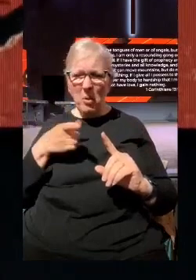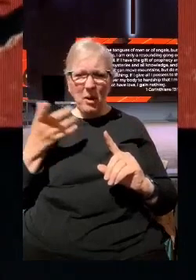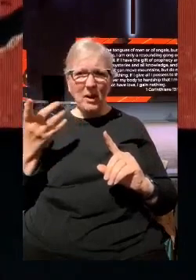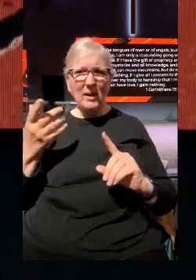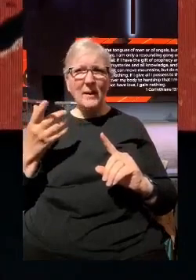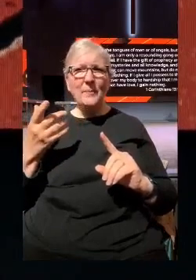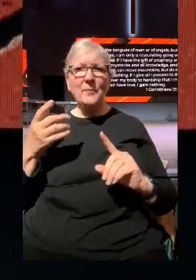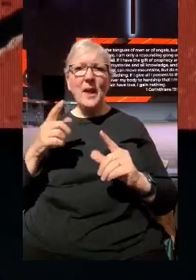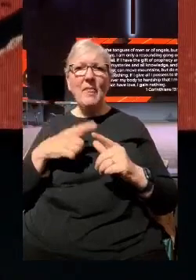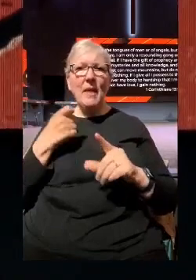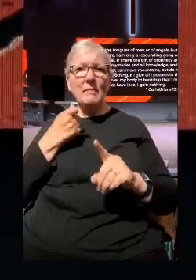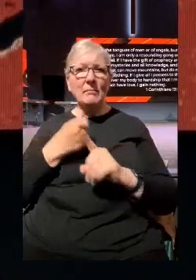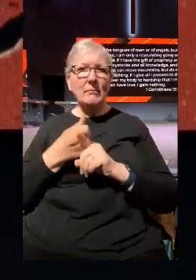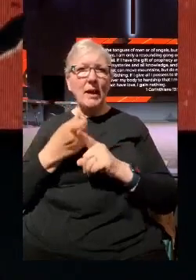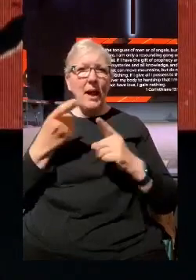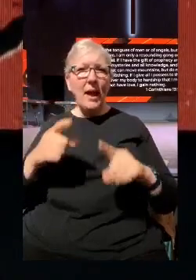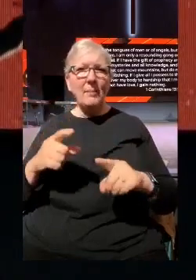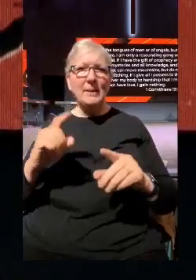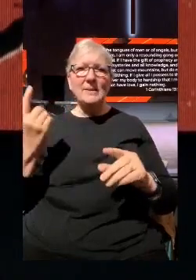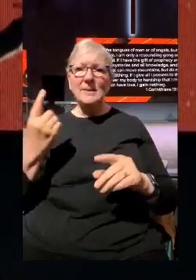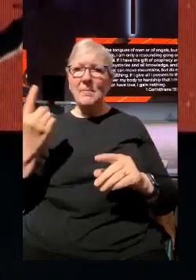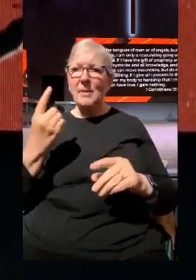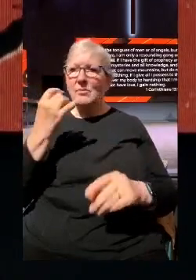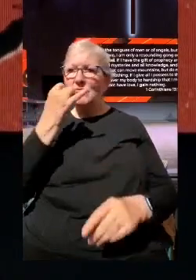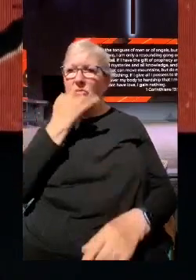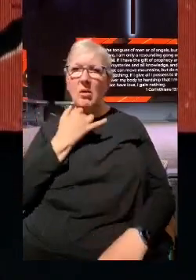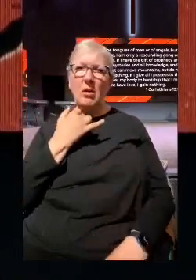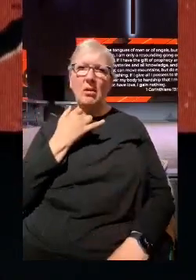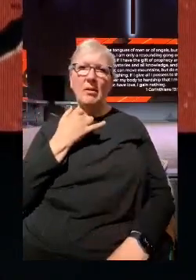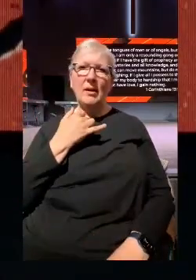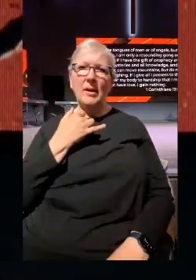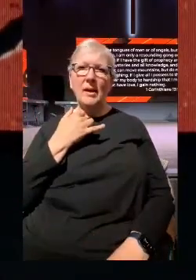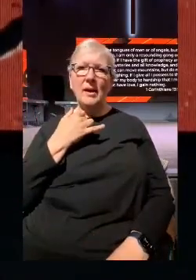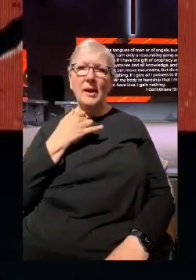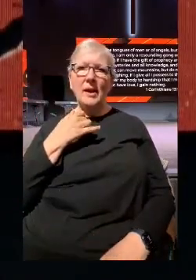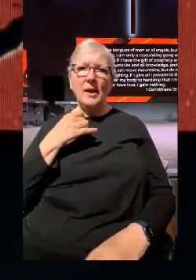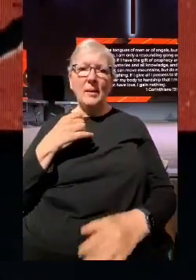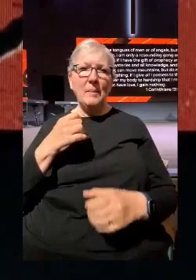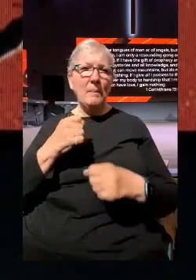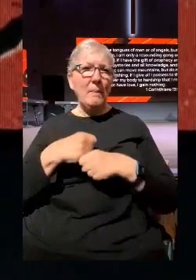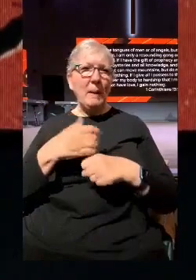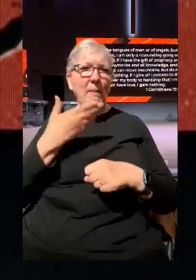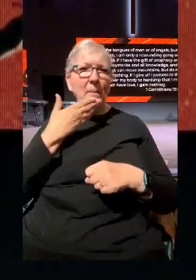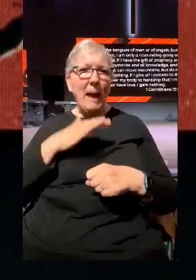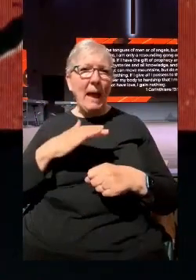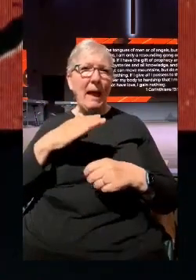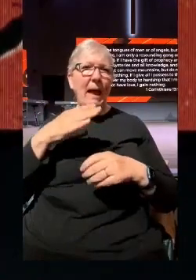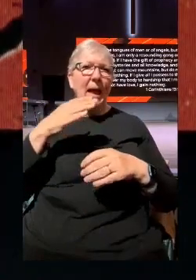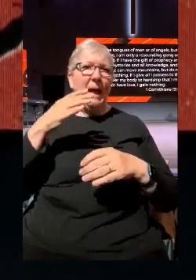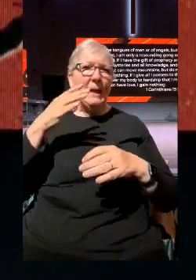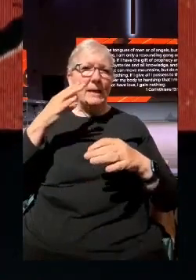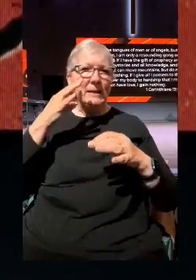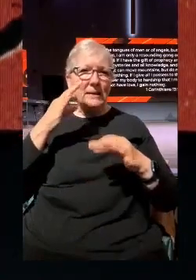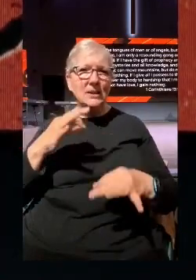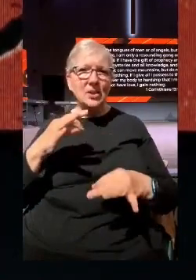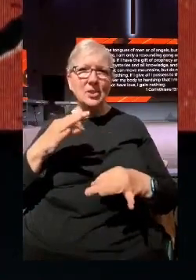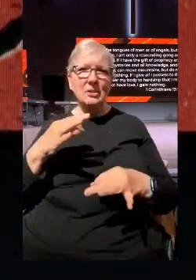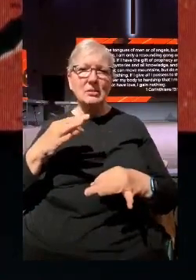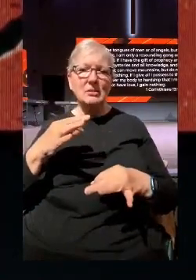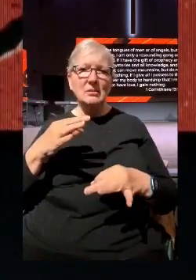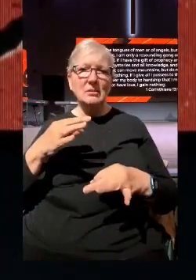then suddenly, something goes very wrong. You make a bad decision. Someone you love heads down a shameful path.